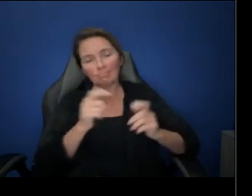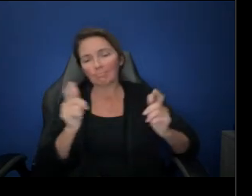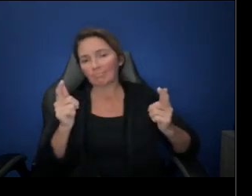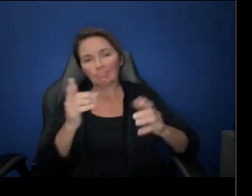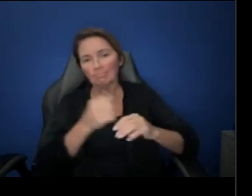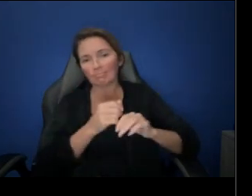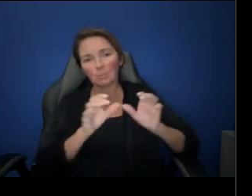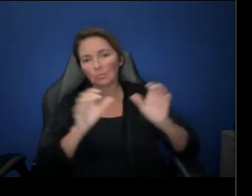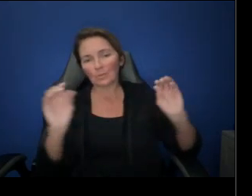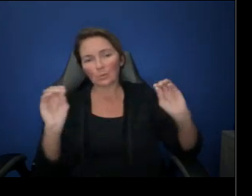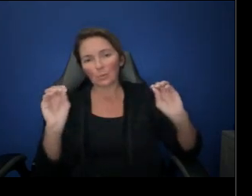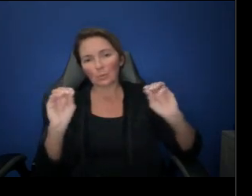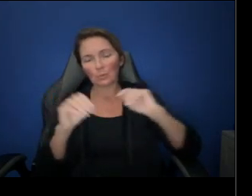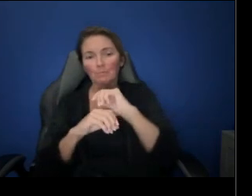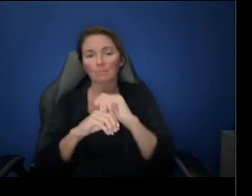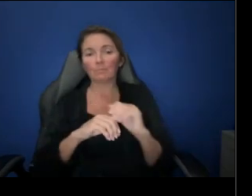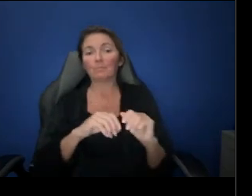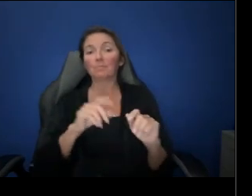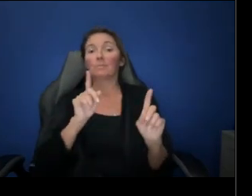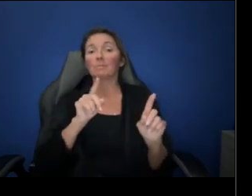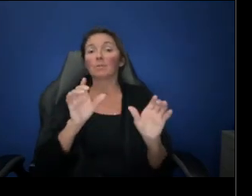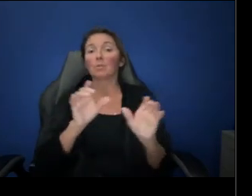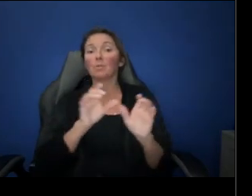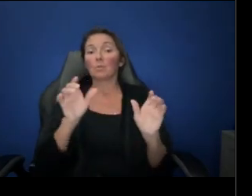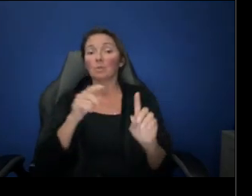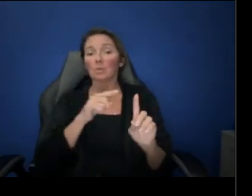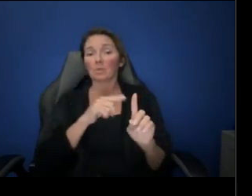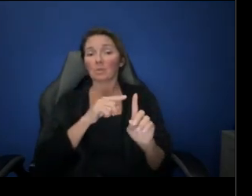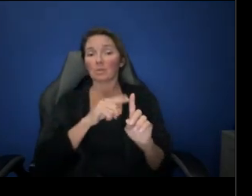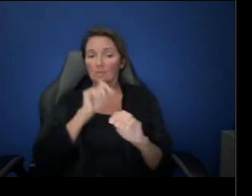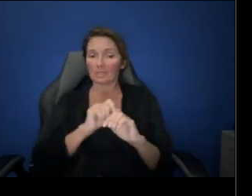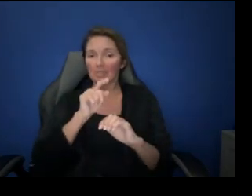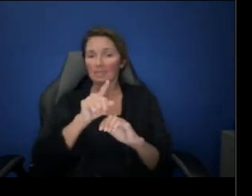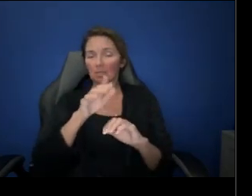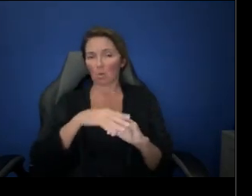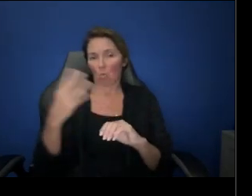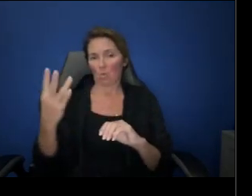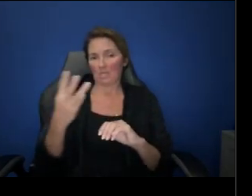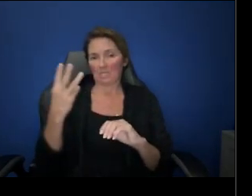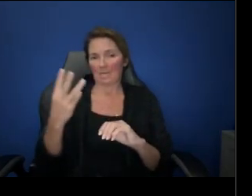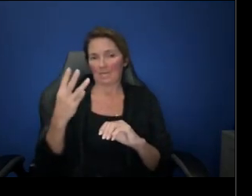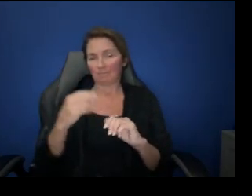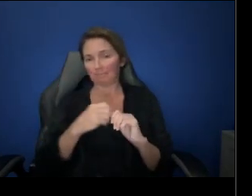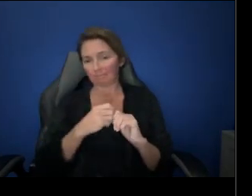attendance certificate. The attendance certificate will be sent to you on Wednesday.